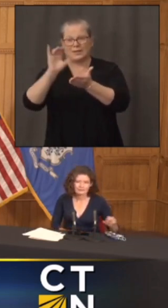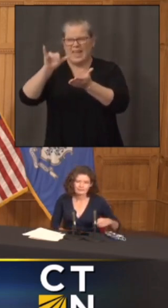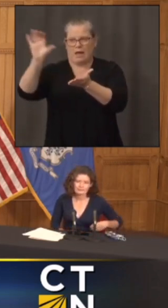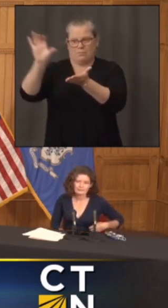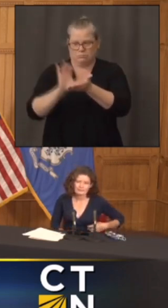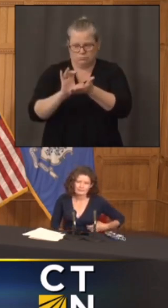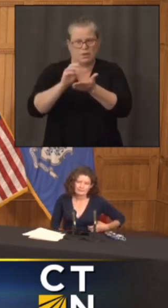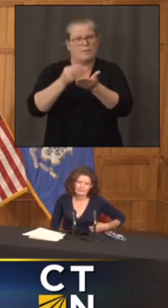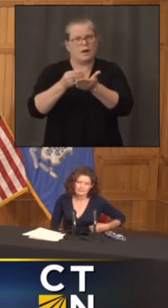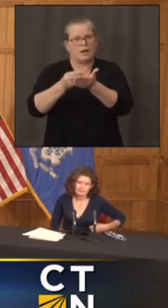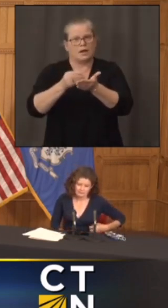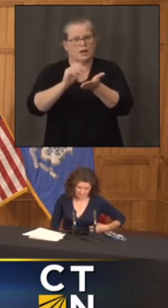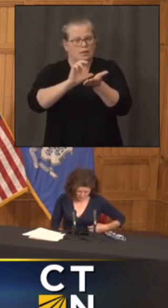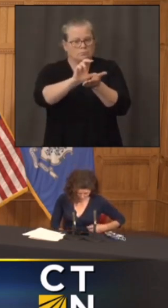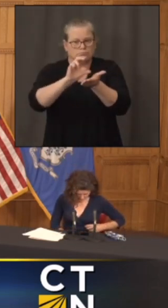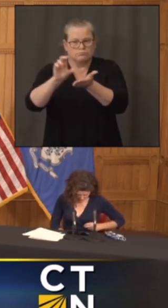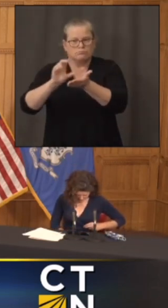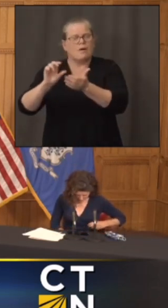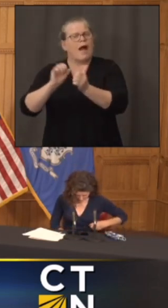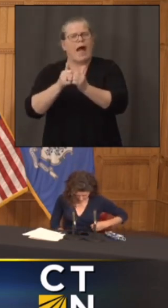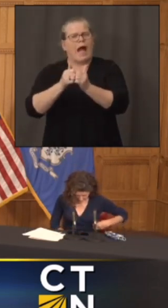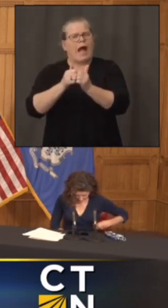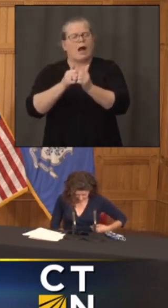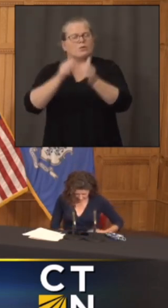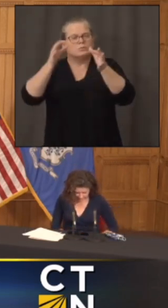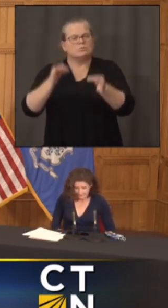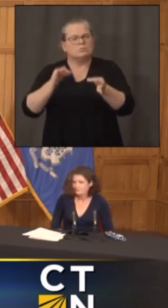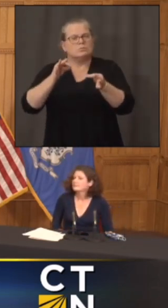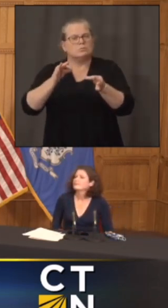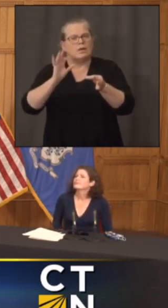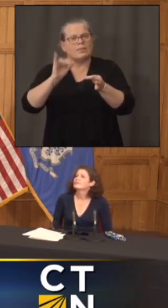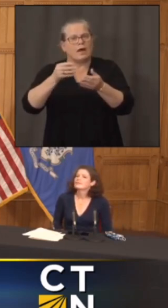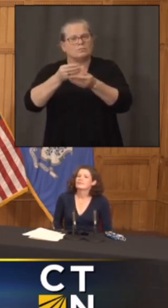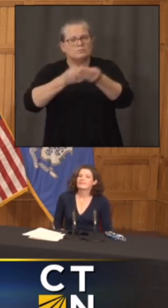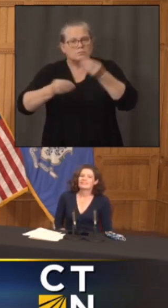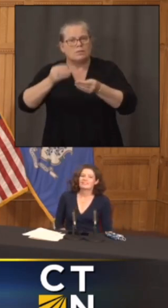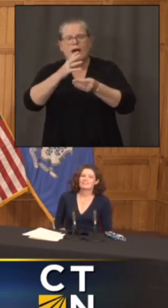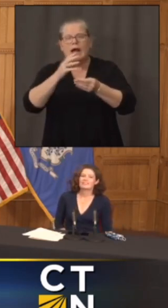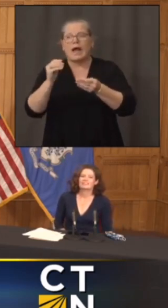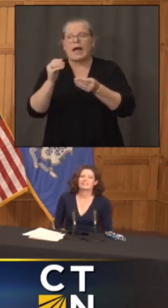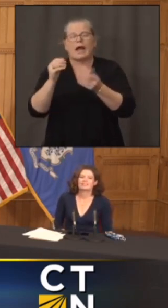are the prospects for more money? Want that, Melissa?